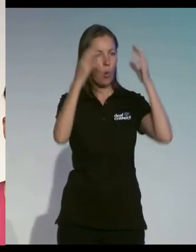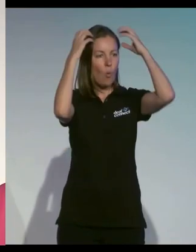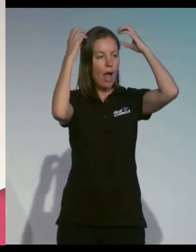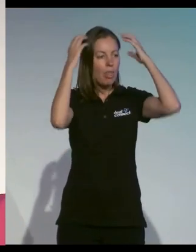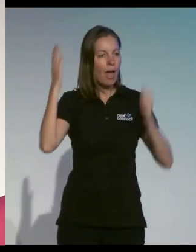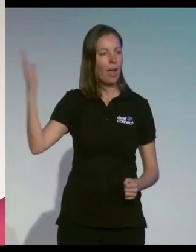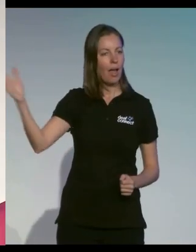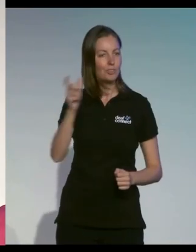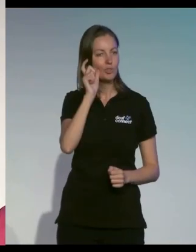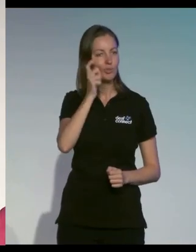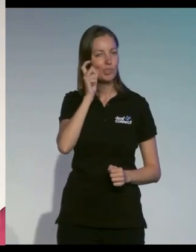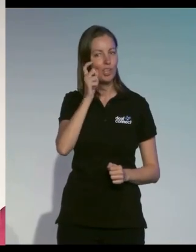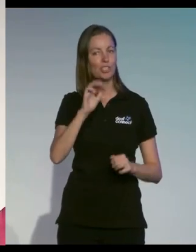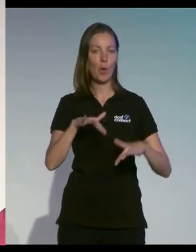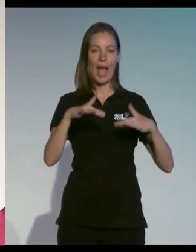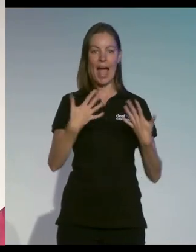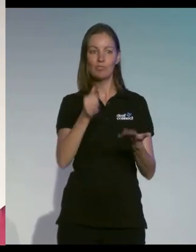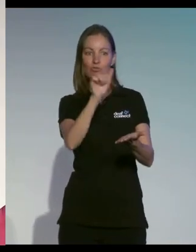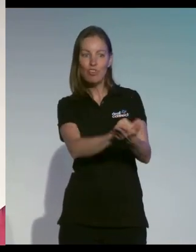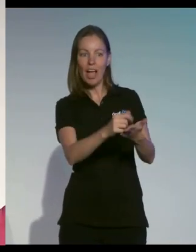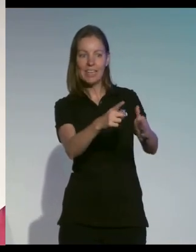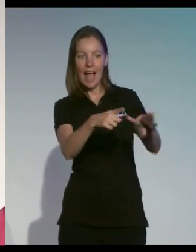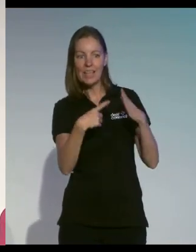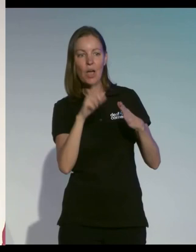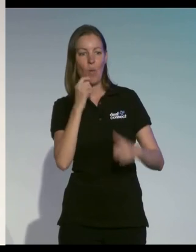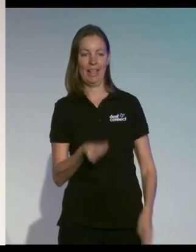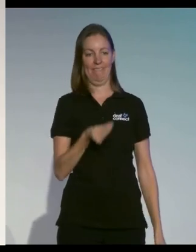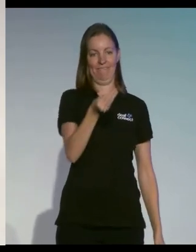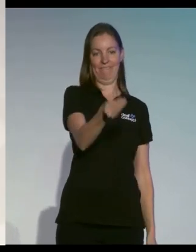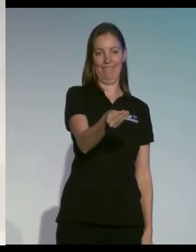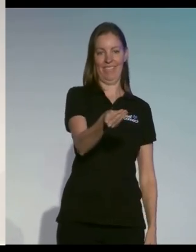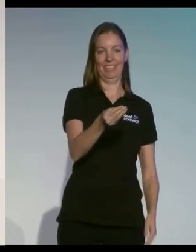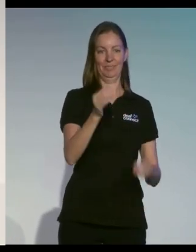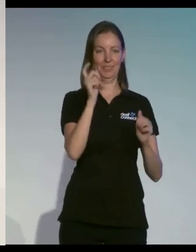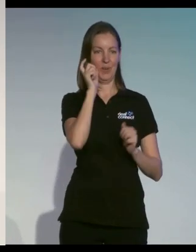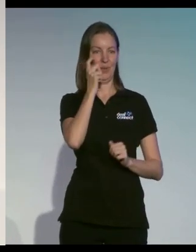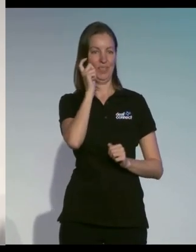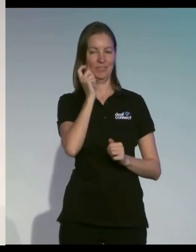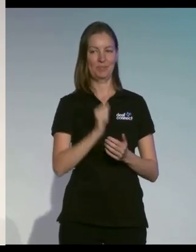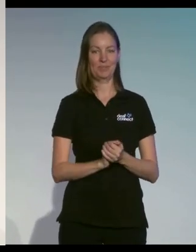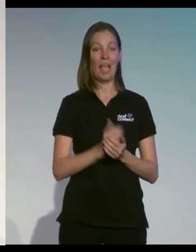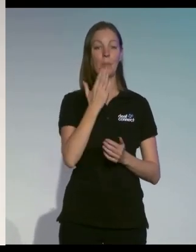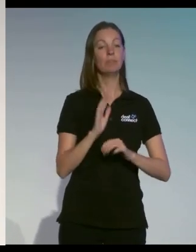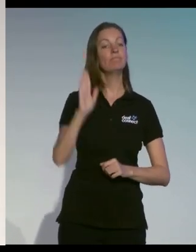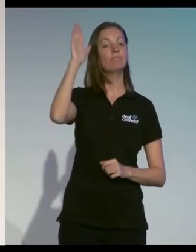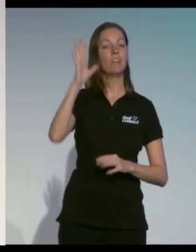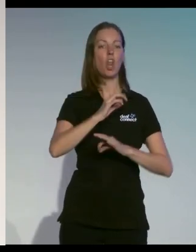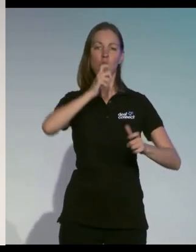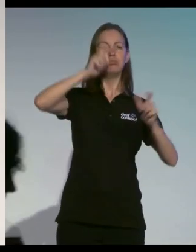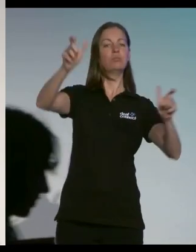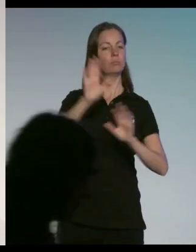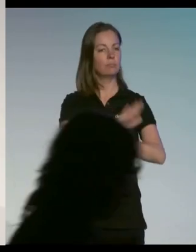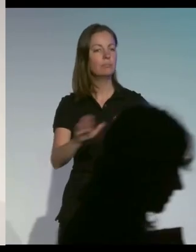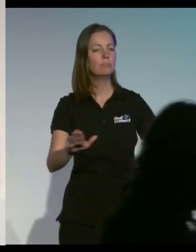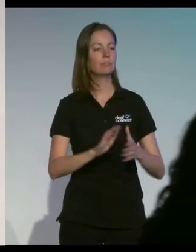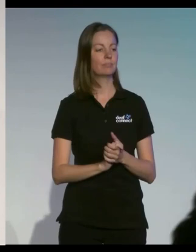I am rewarding correct answers to my questions. So hands up in the air, no calling out the answers. First one,